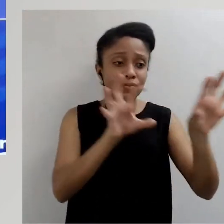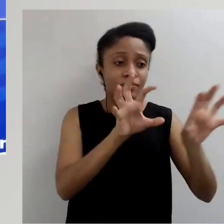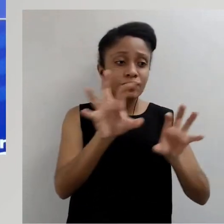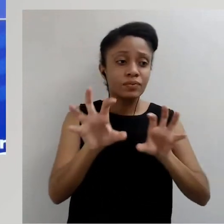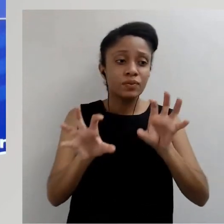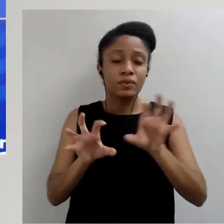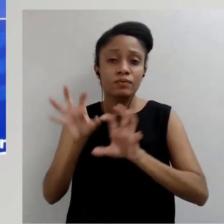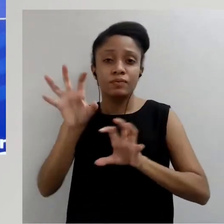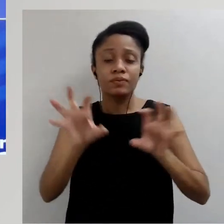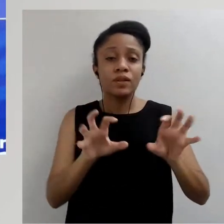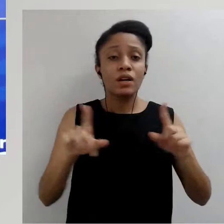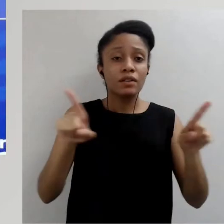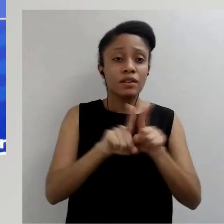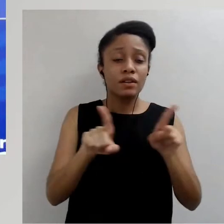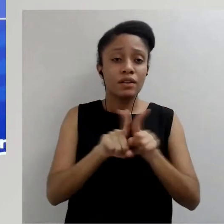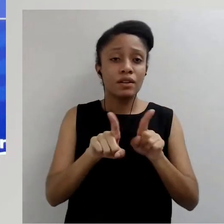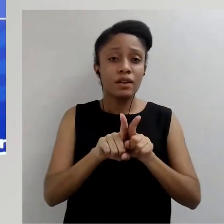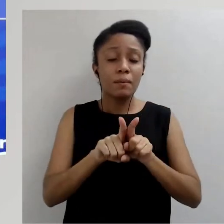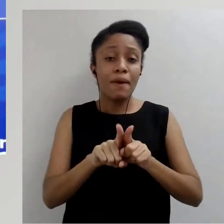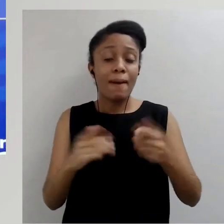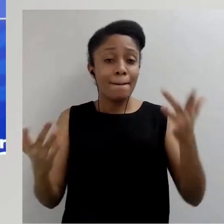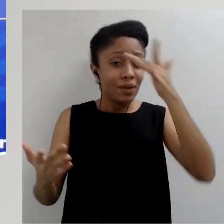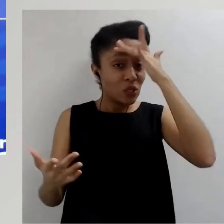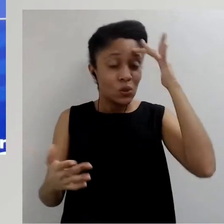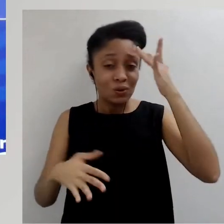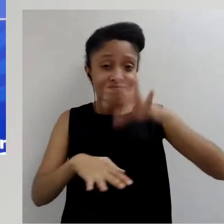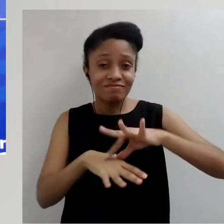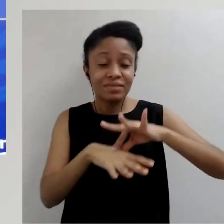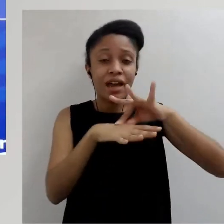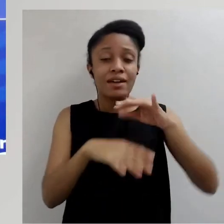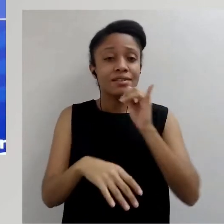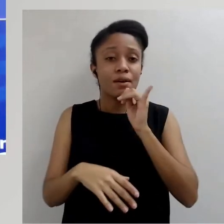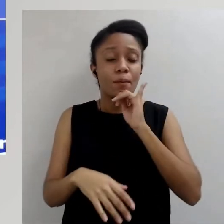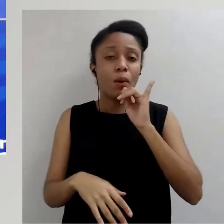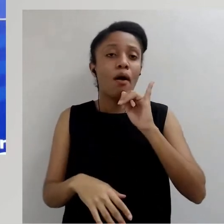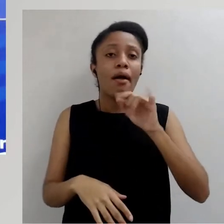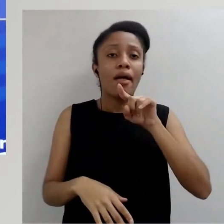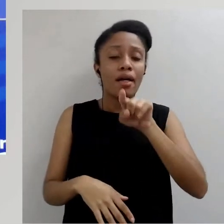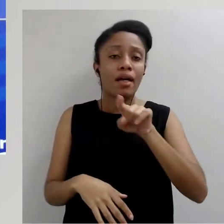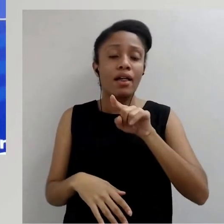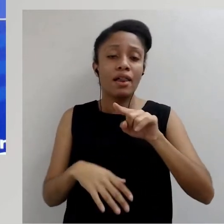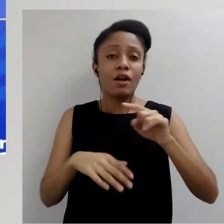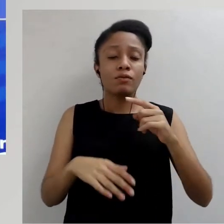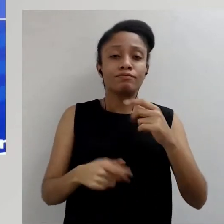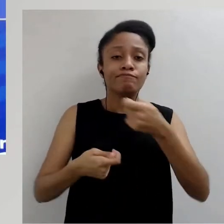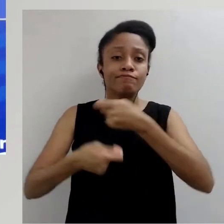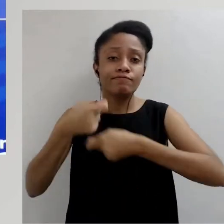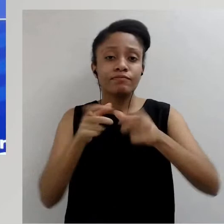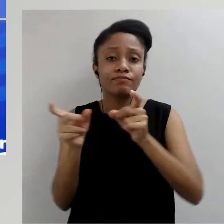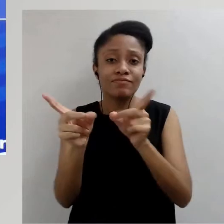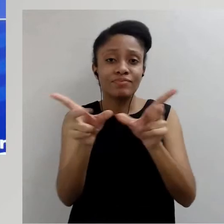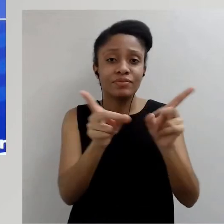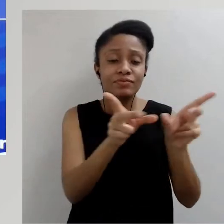regional, that it's the commercial representative, but not only